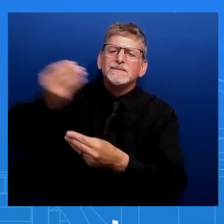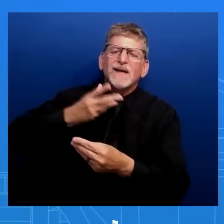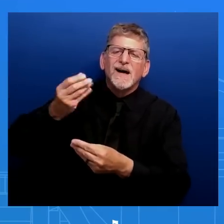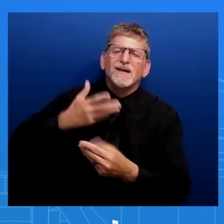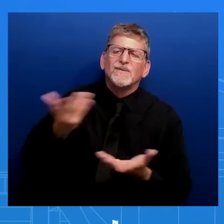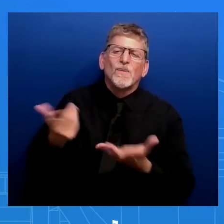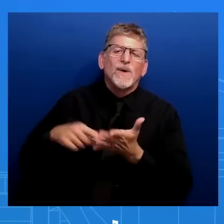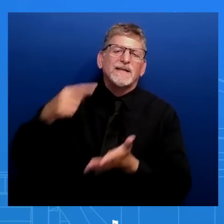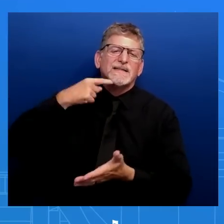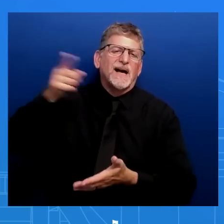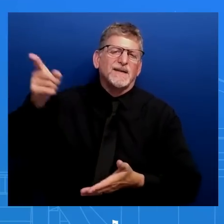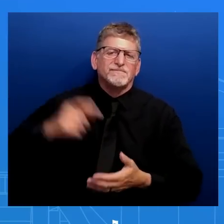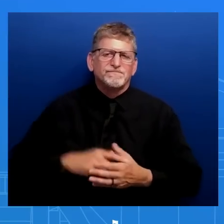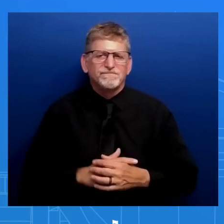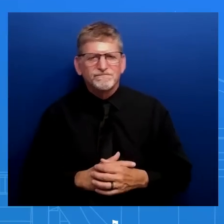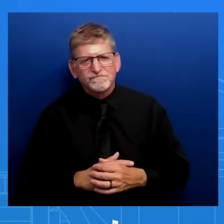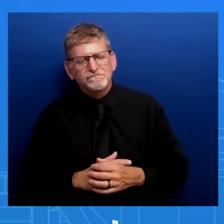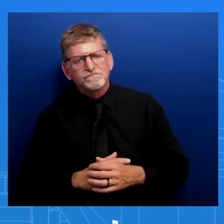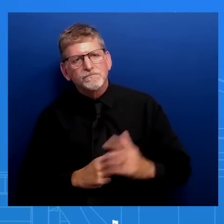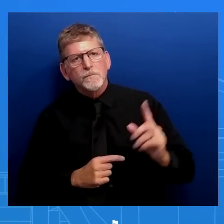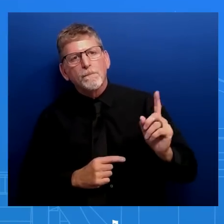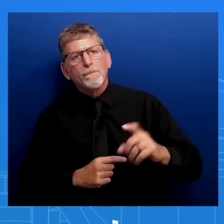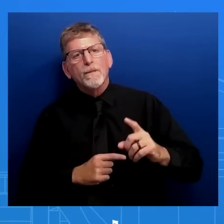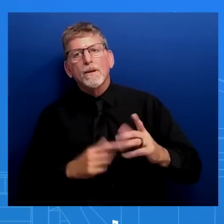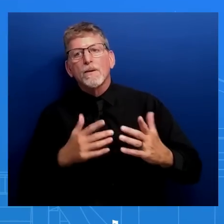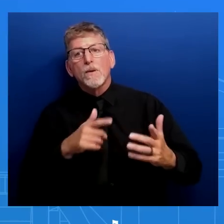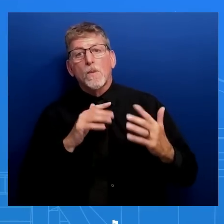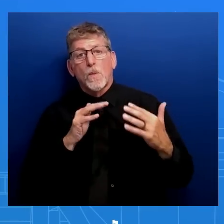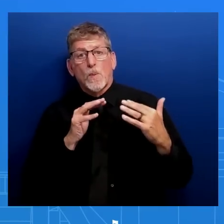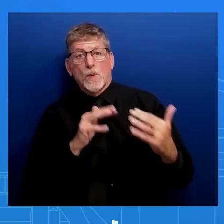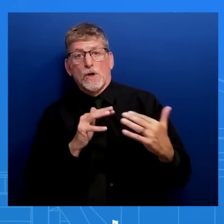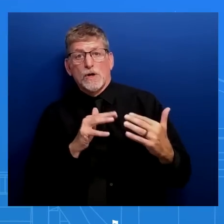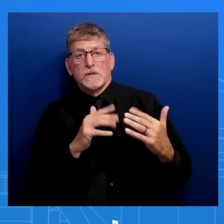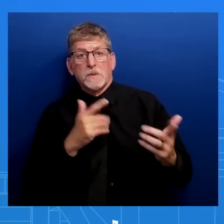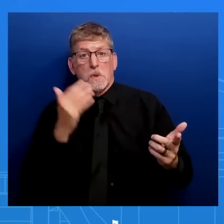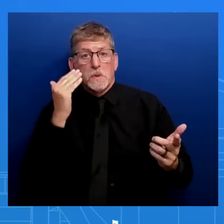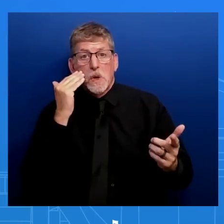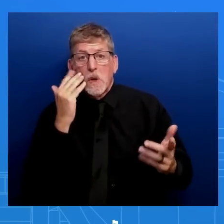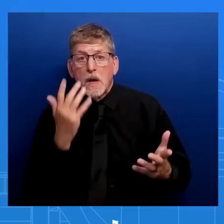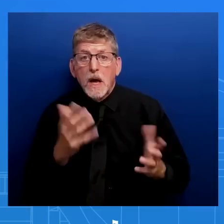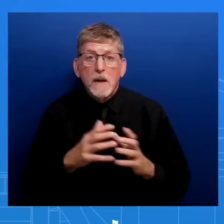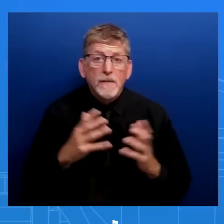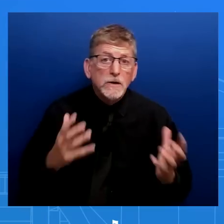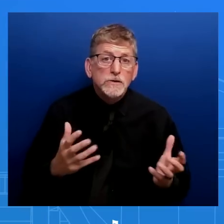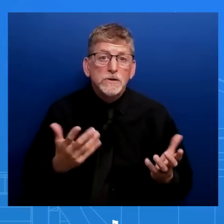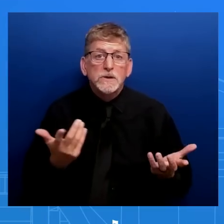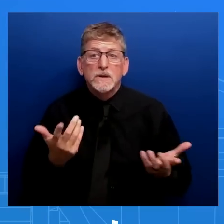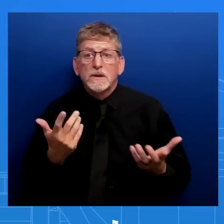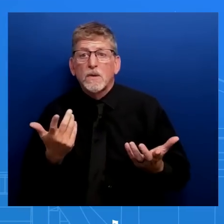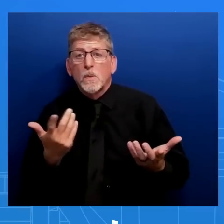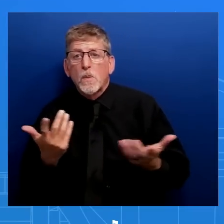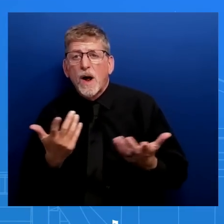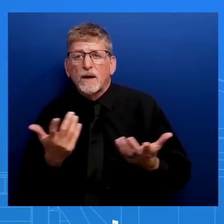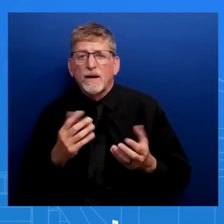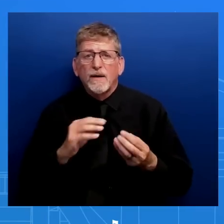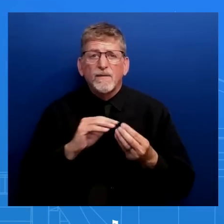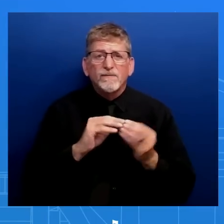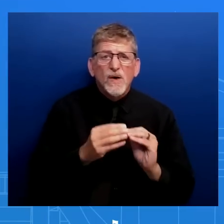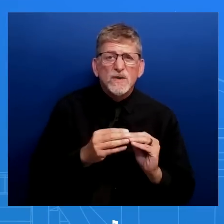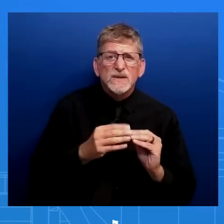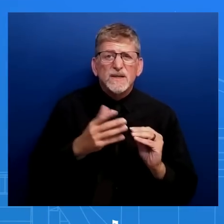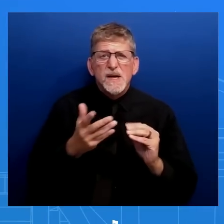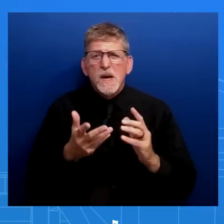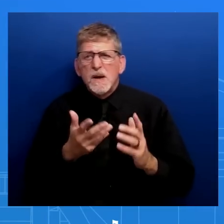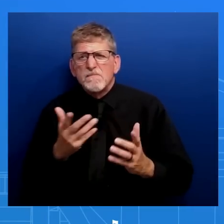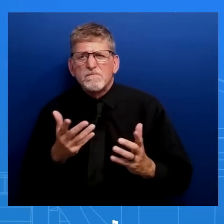have an assessment of just how much, to what extent, the Wagner's forces have been diluted in Ukraine and what that